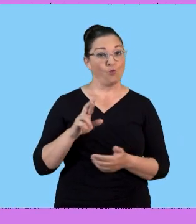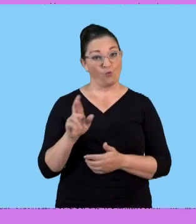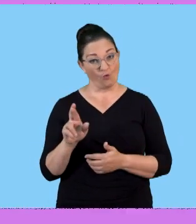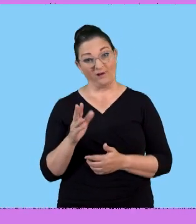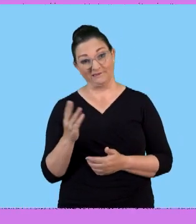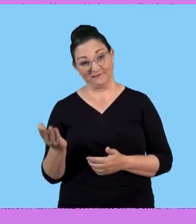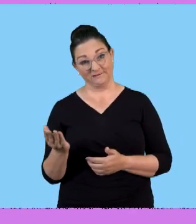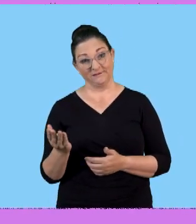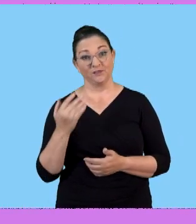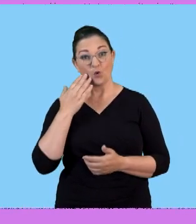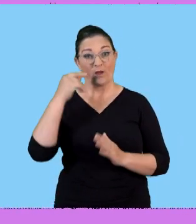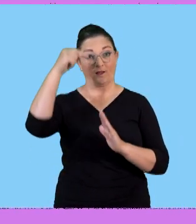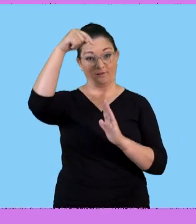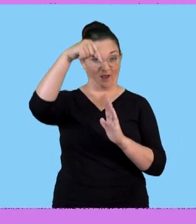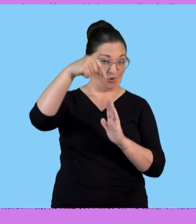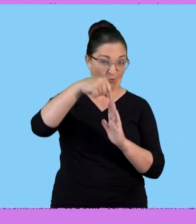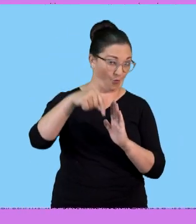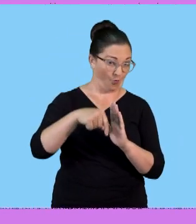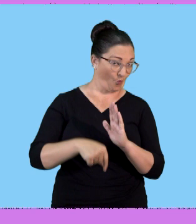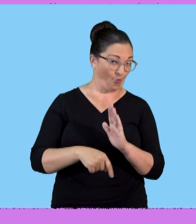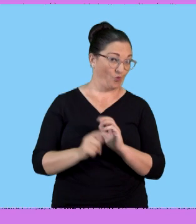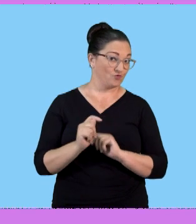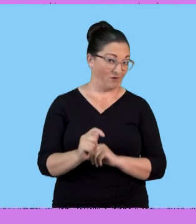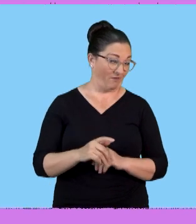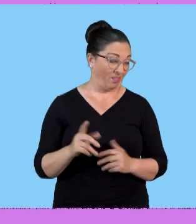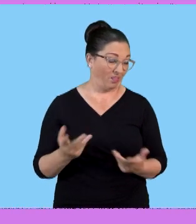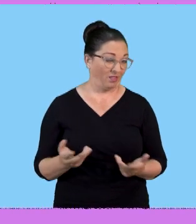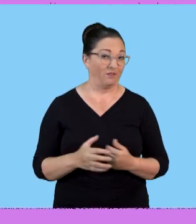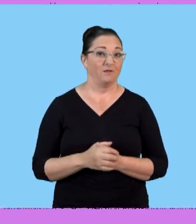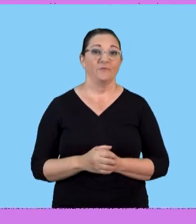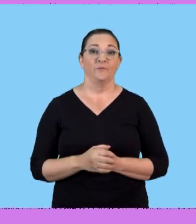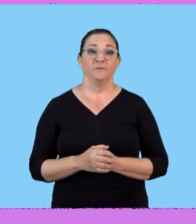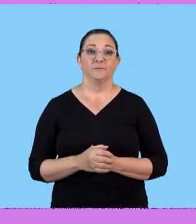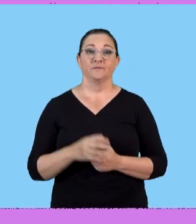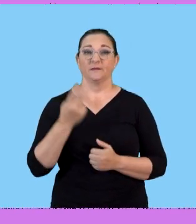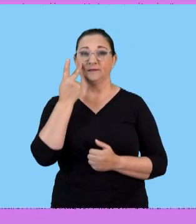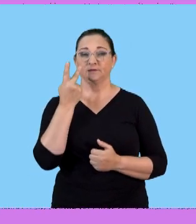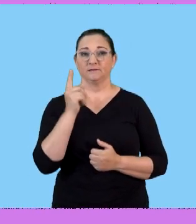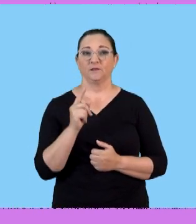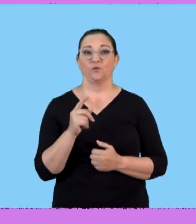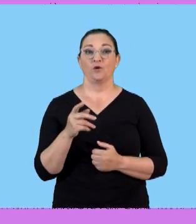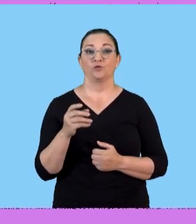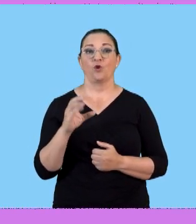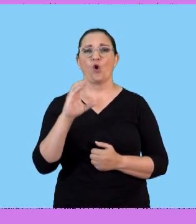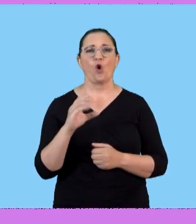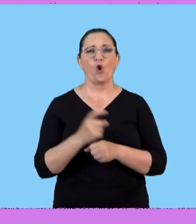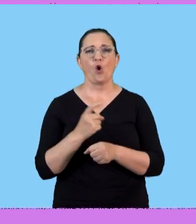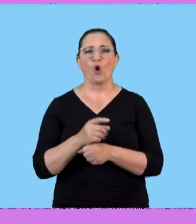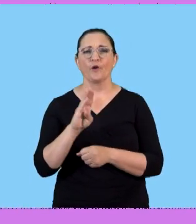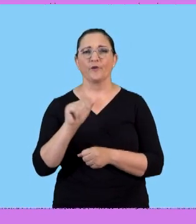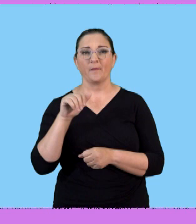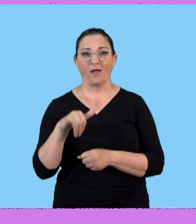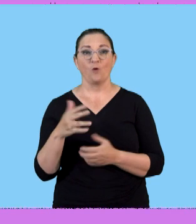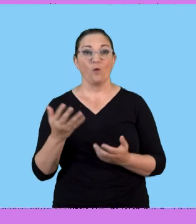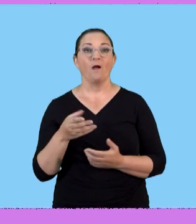or his right-hand side as he is traveling towards Port Elizabeth, right? So let's find Coffee Bay. Okay,